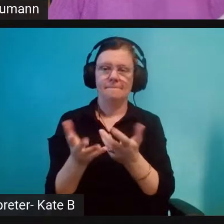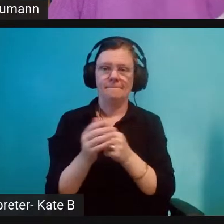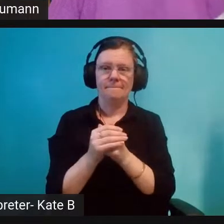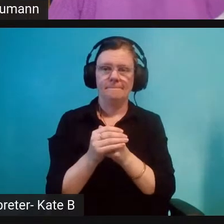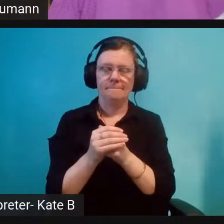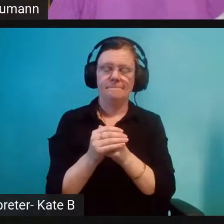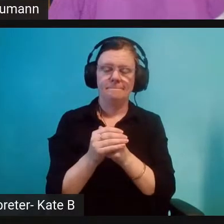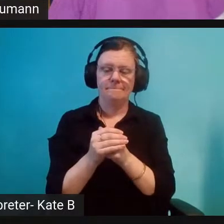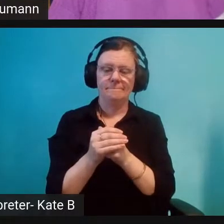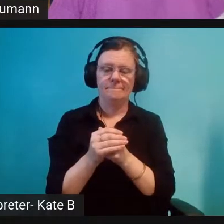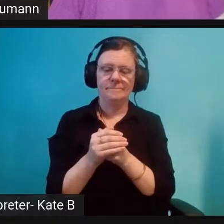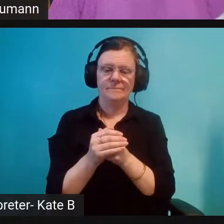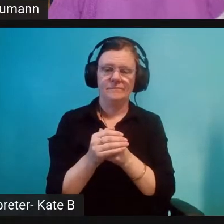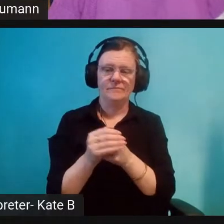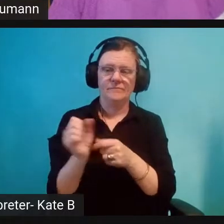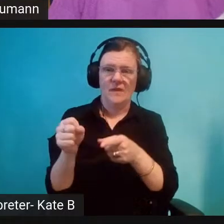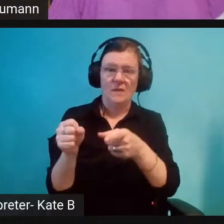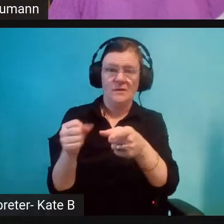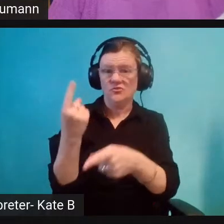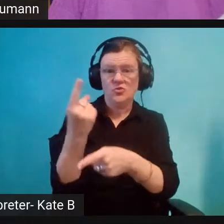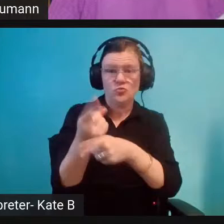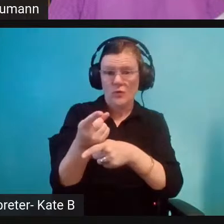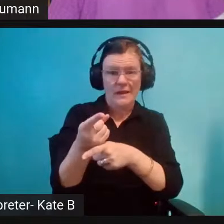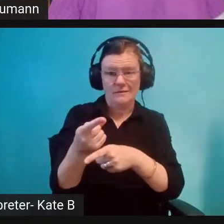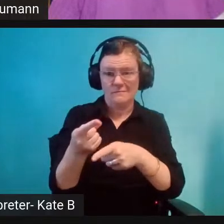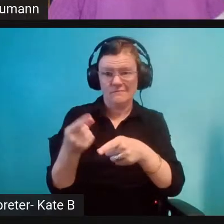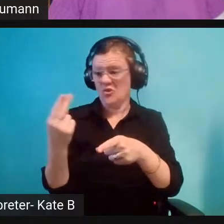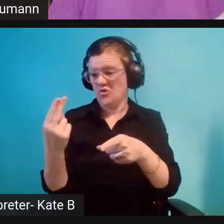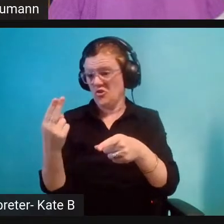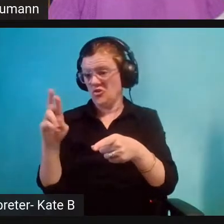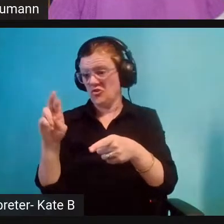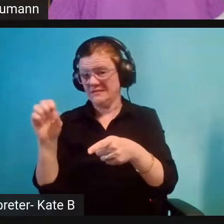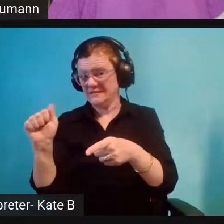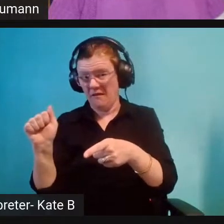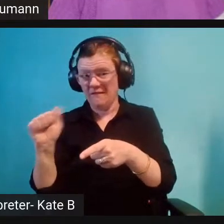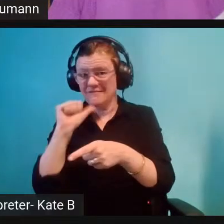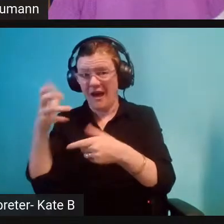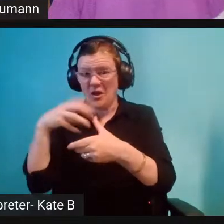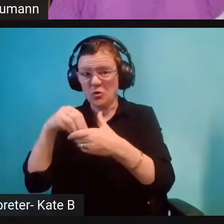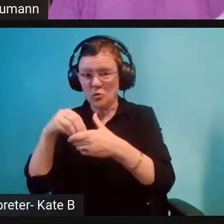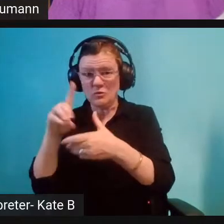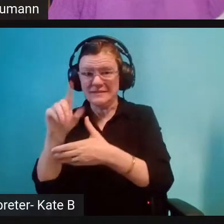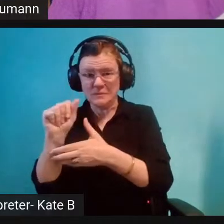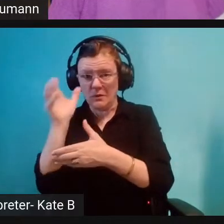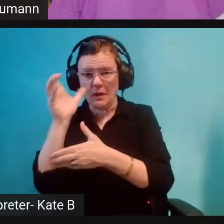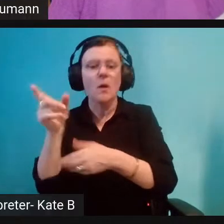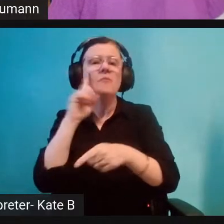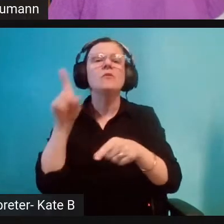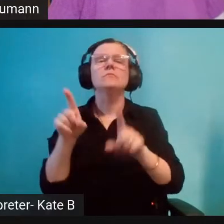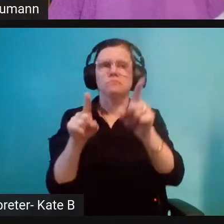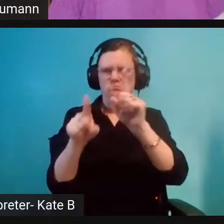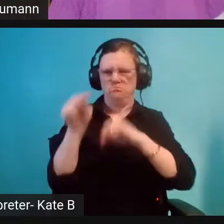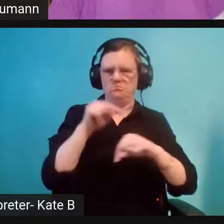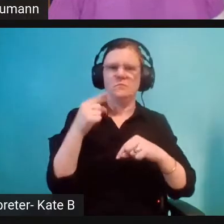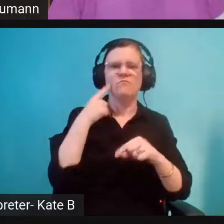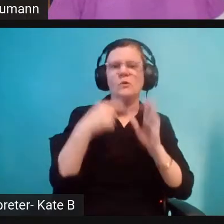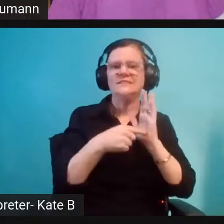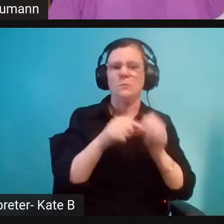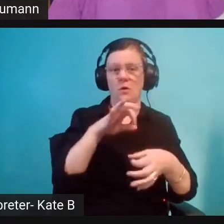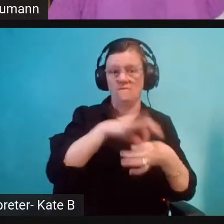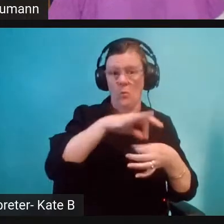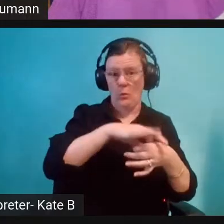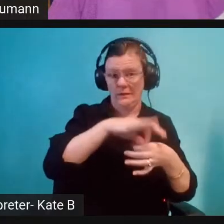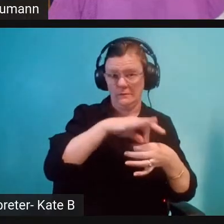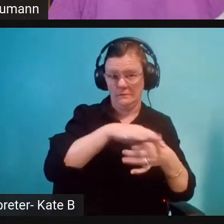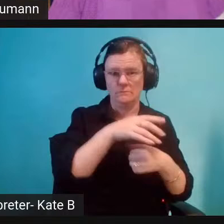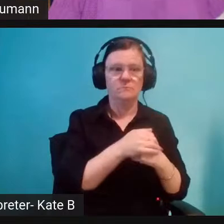could disability not be included? But then if you think about like voting, there's been a lot of work